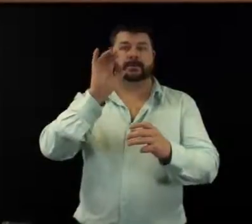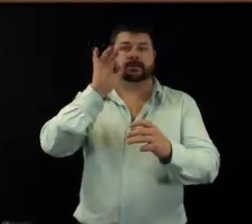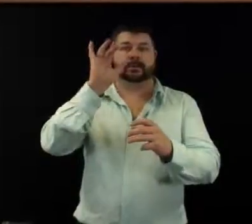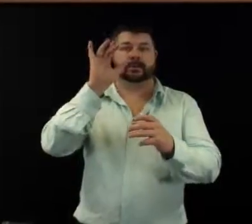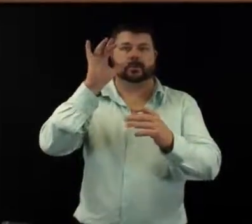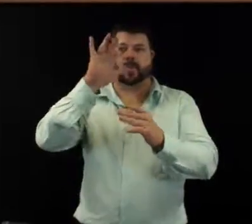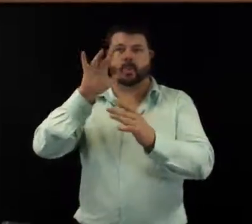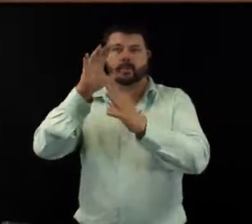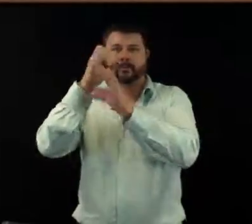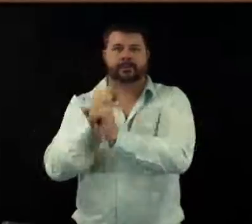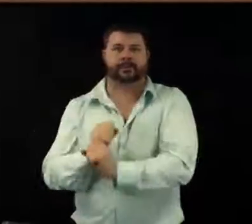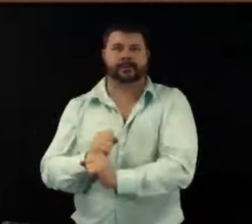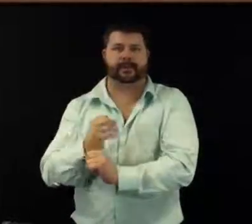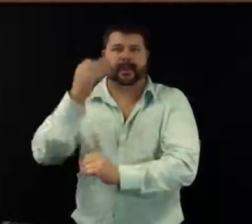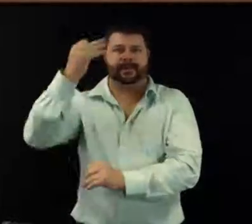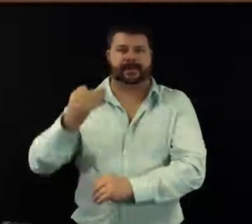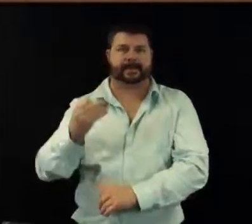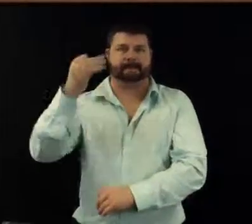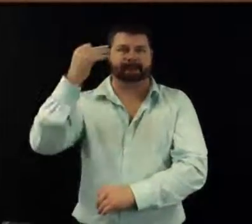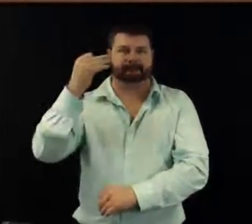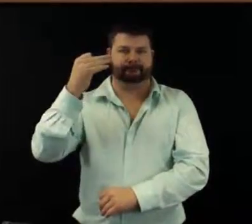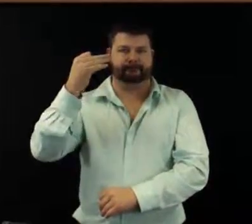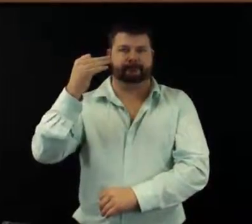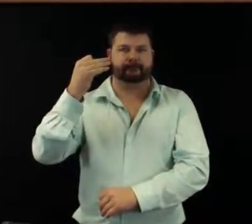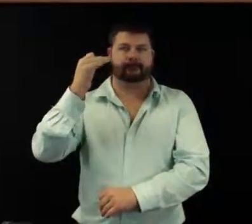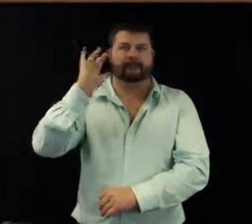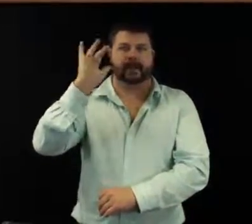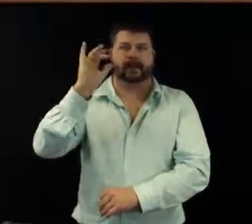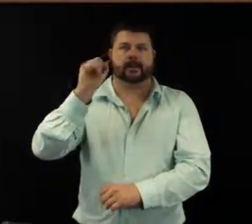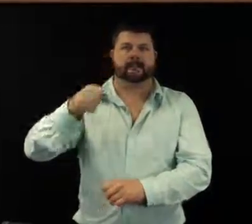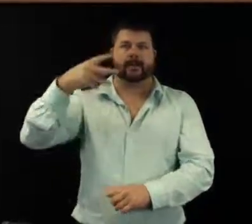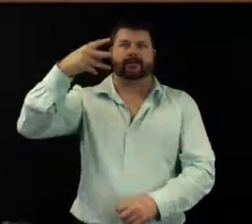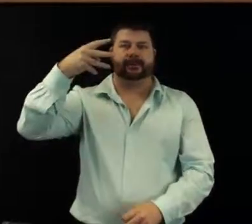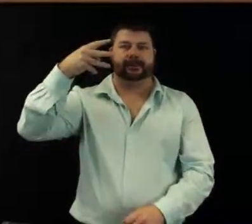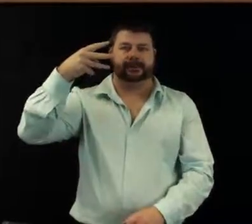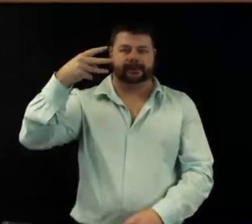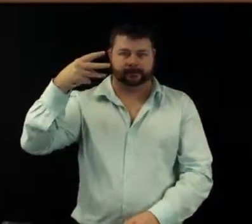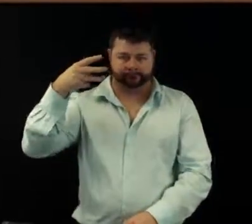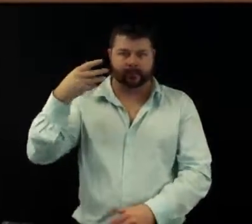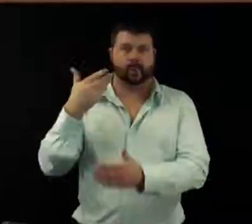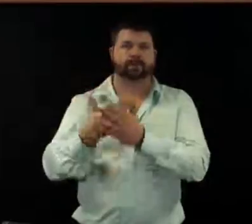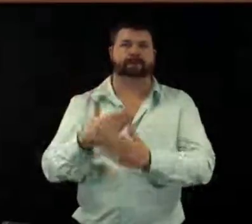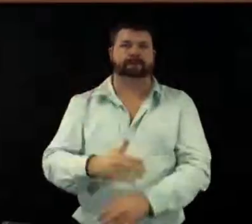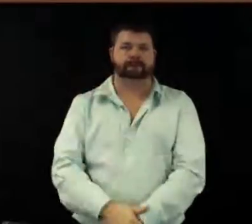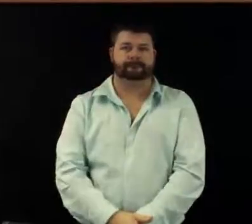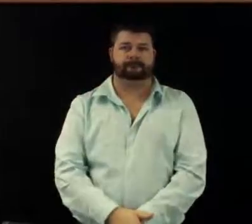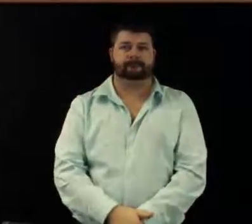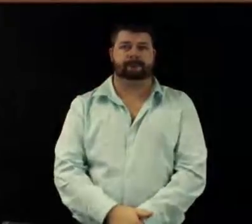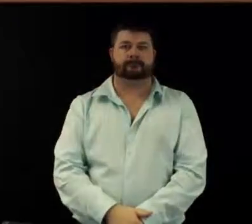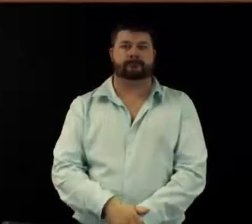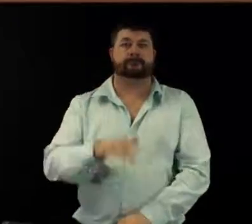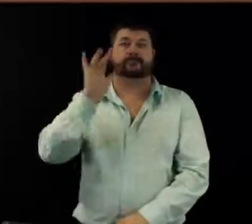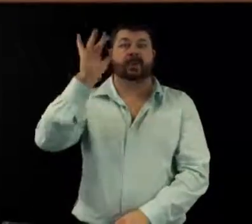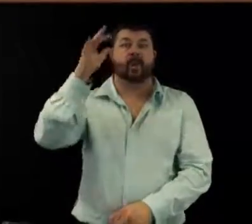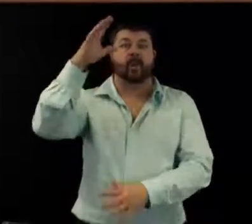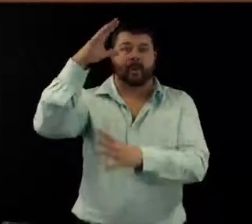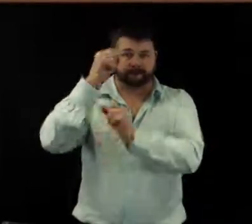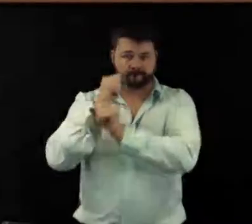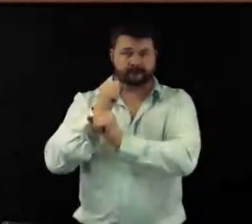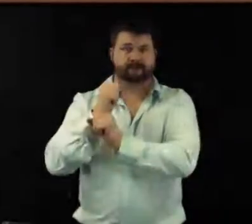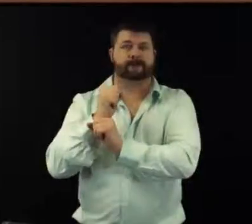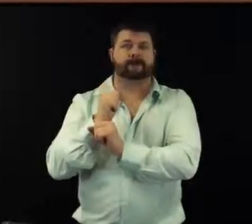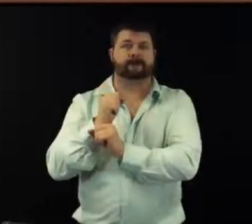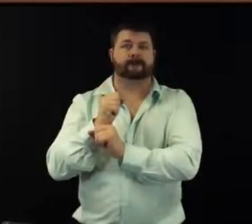iCloud button. A small check will be displayed to indicate it is active. You could also choose to just view either your work or